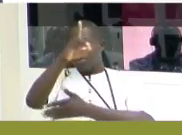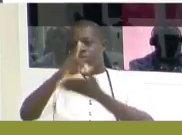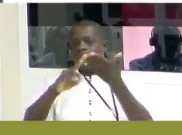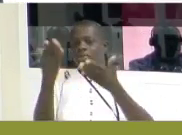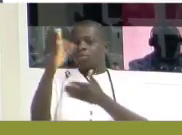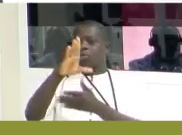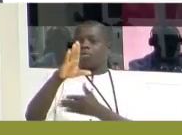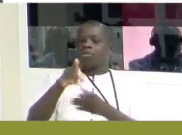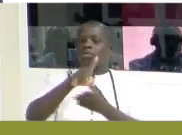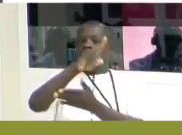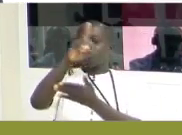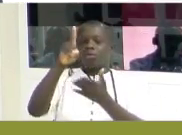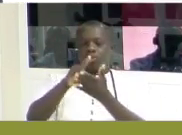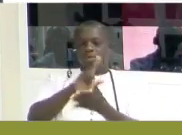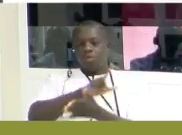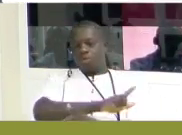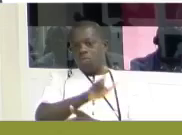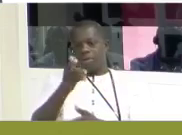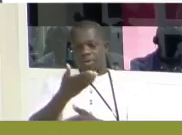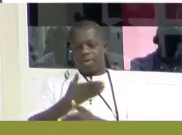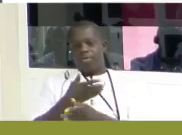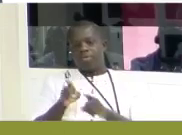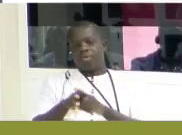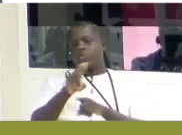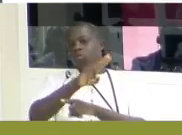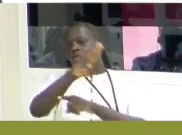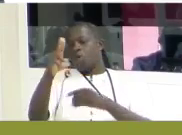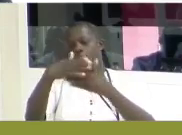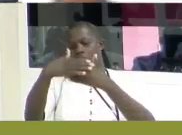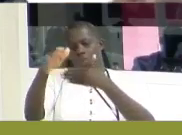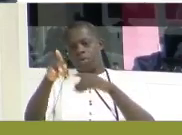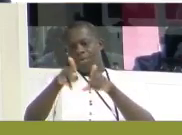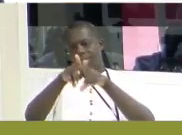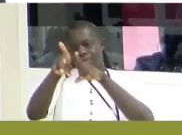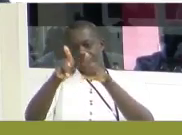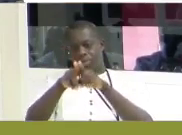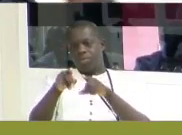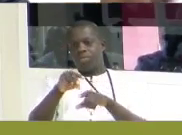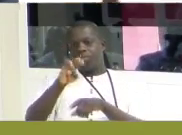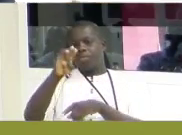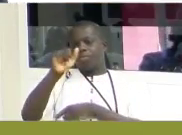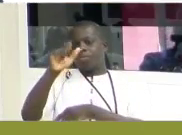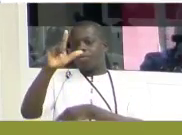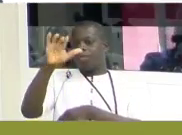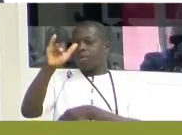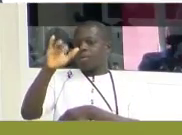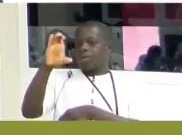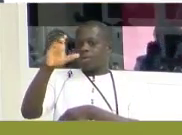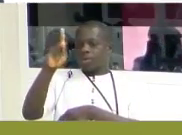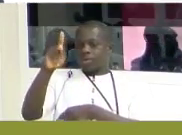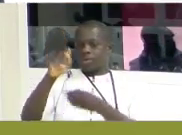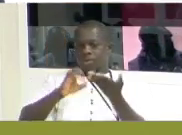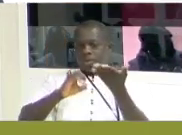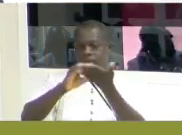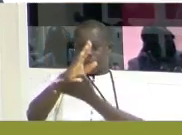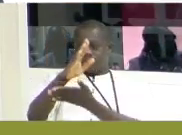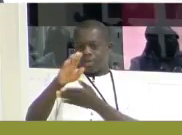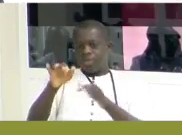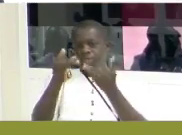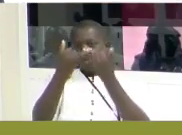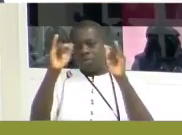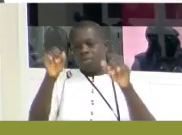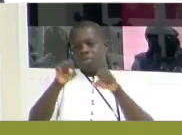is no other thing relating that Malik sent to Freedom newspaper. So there and then the panel, they said, okay,